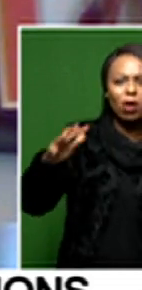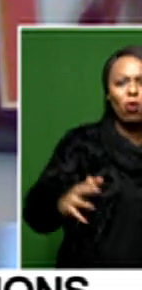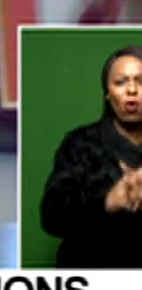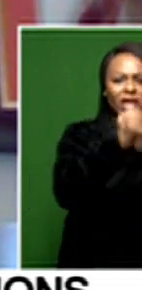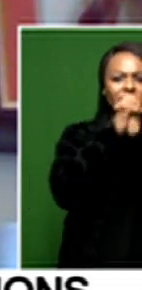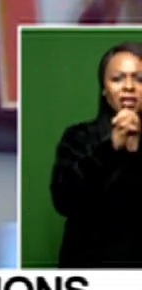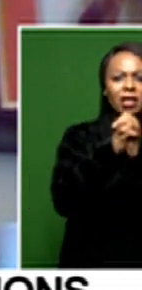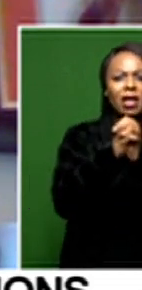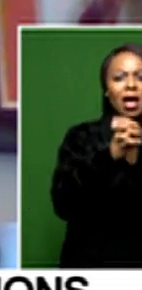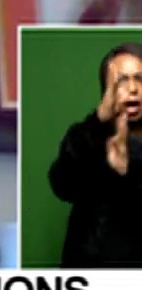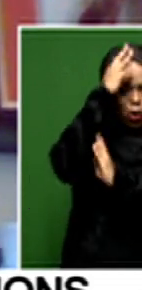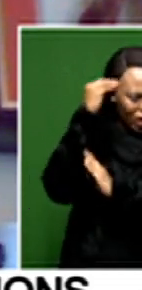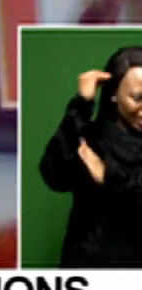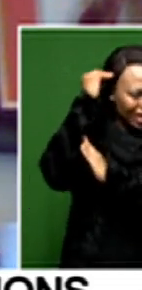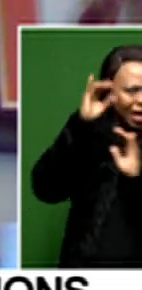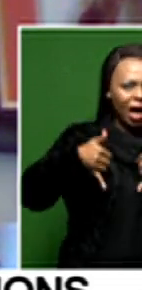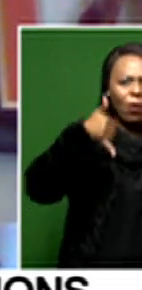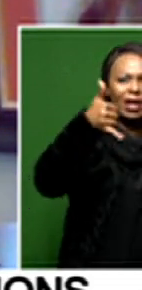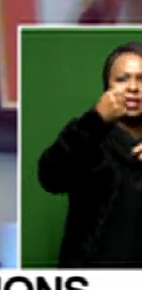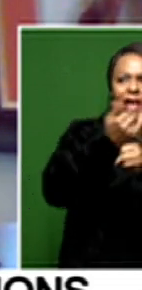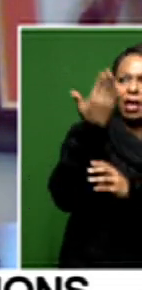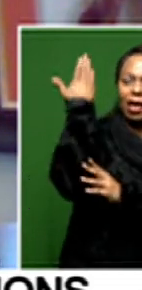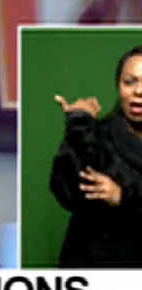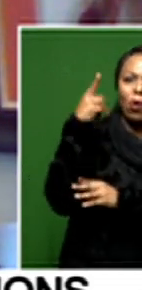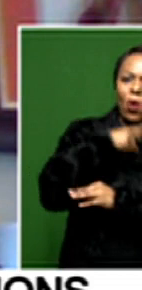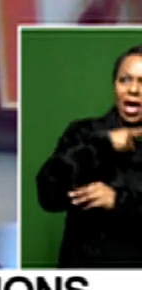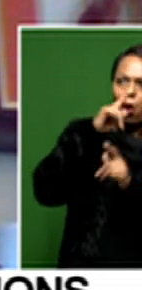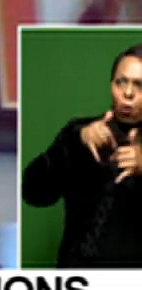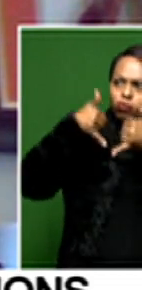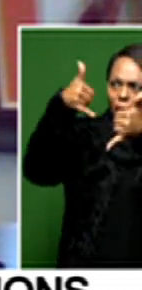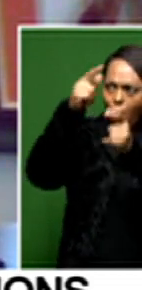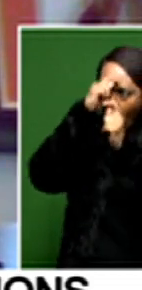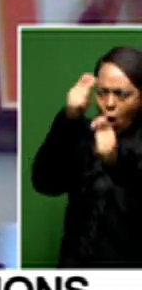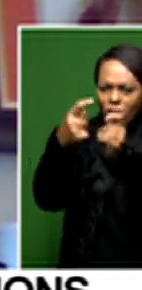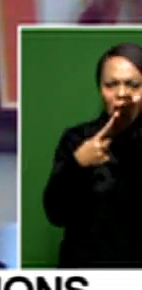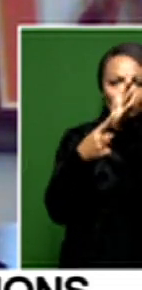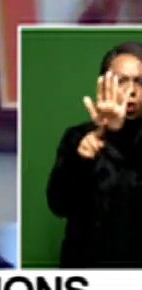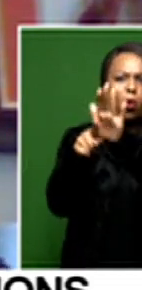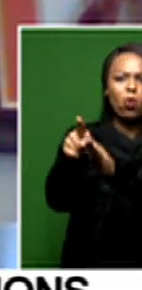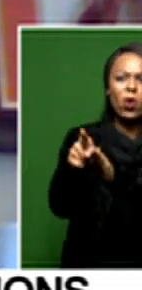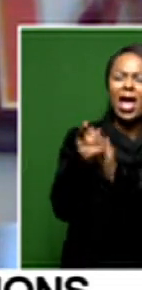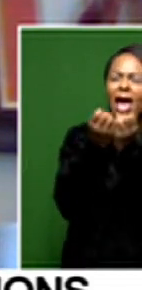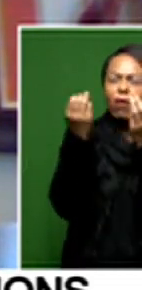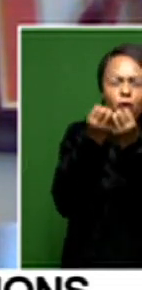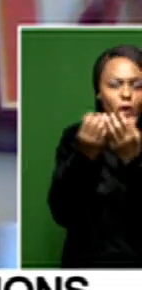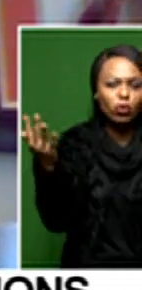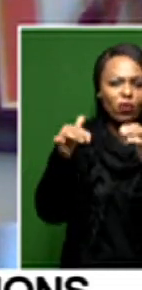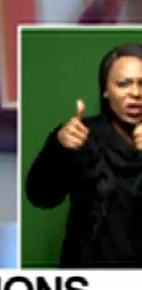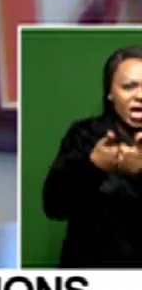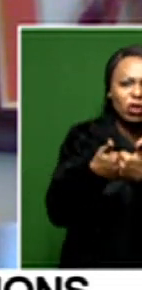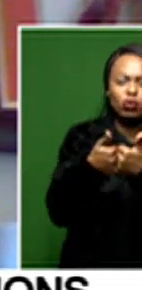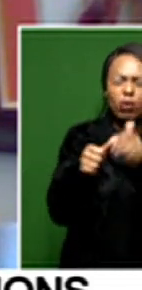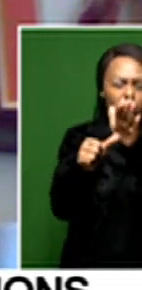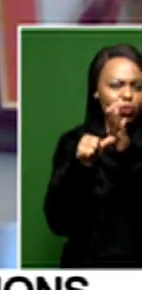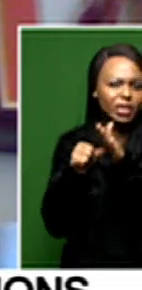recognition award last year where we gave honor to a show that was tackling issues that was really imperative